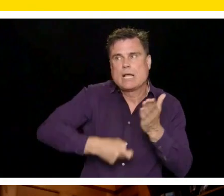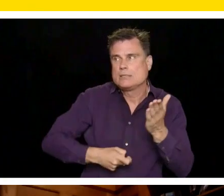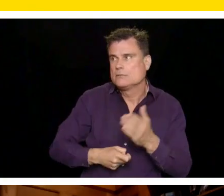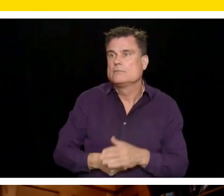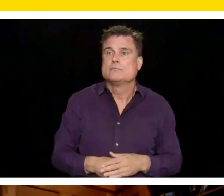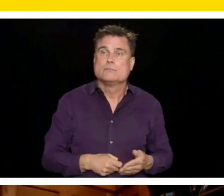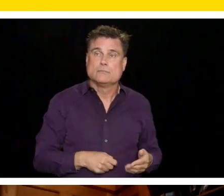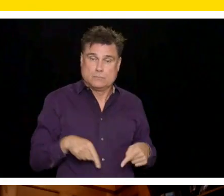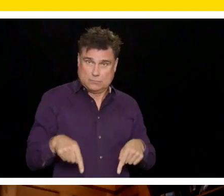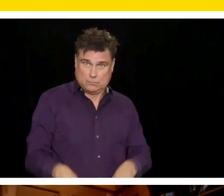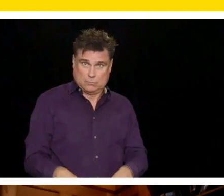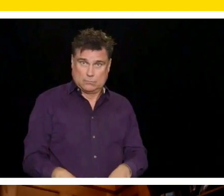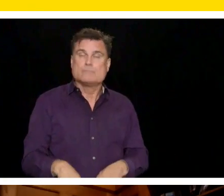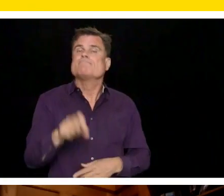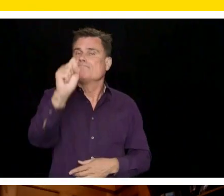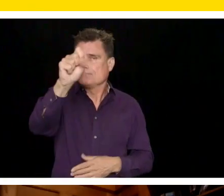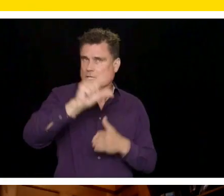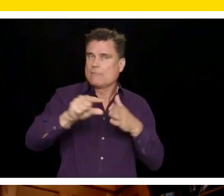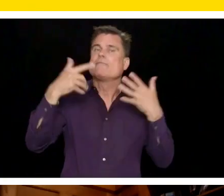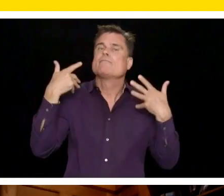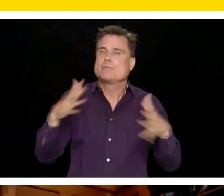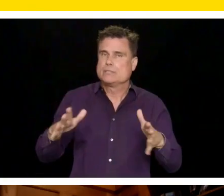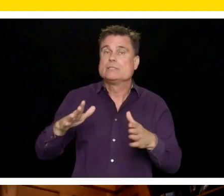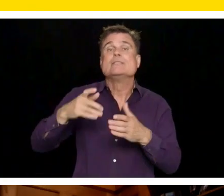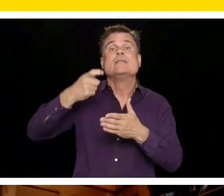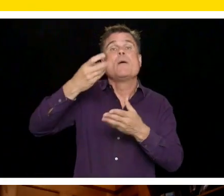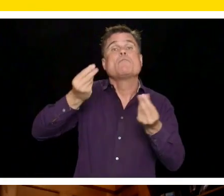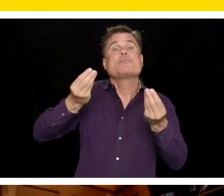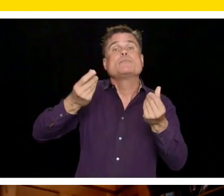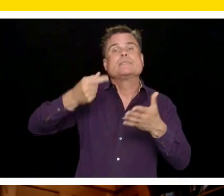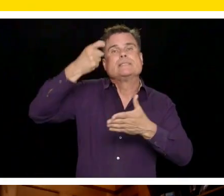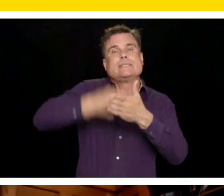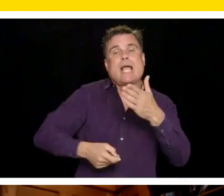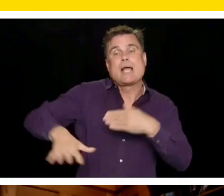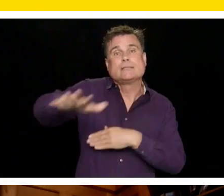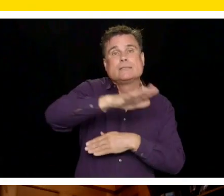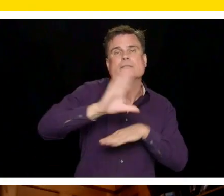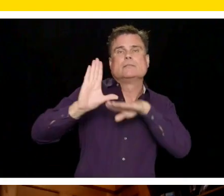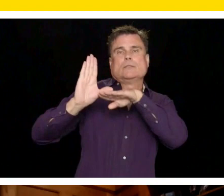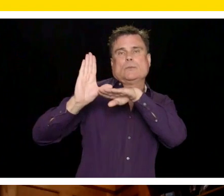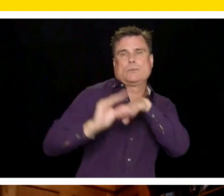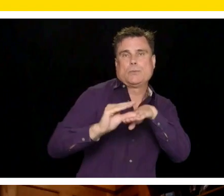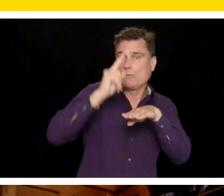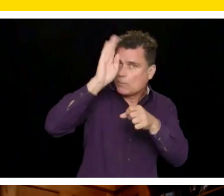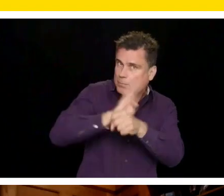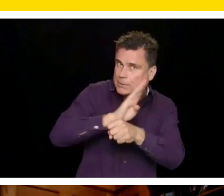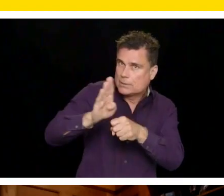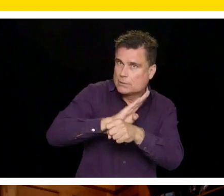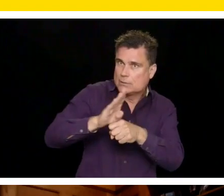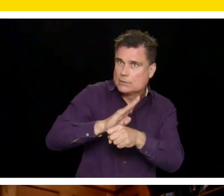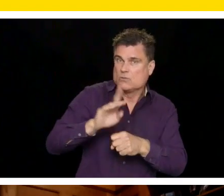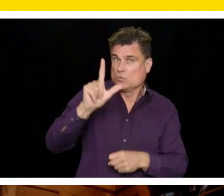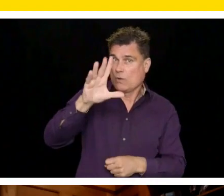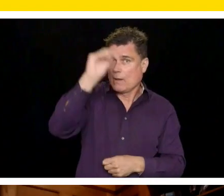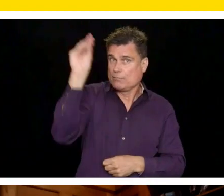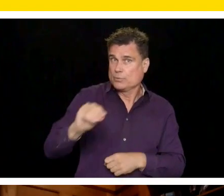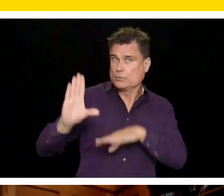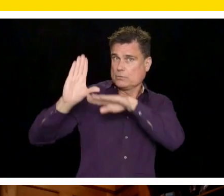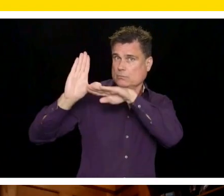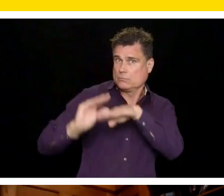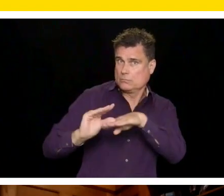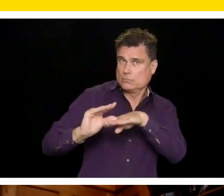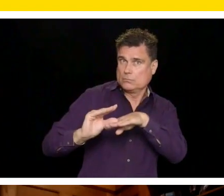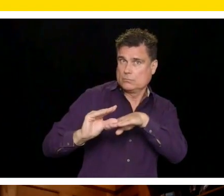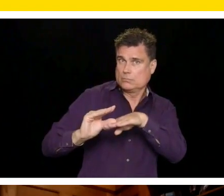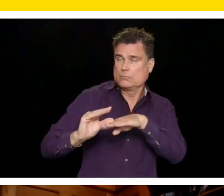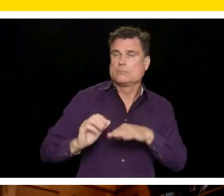that's a permanent tax cut. What we've done to ensure liquidity or cash flow for small